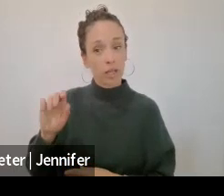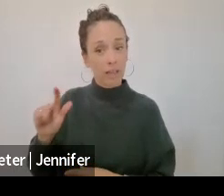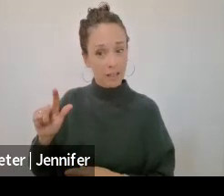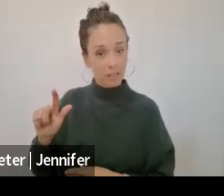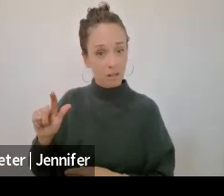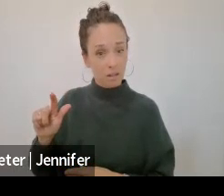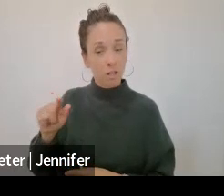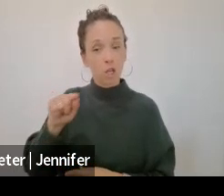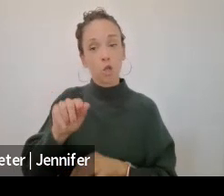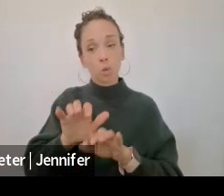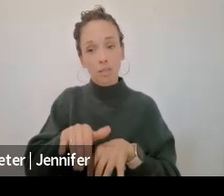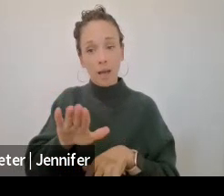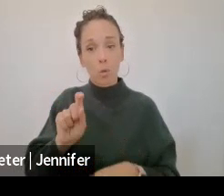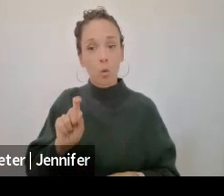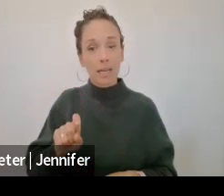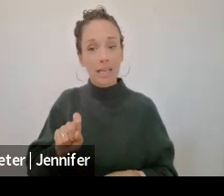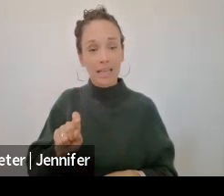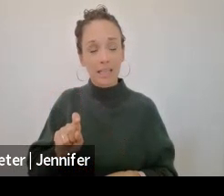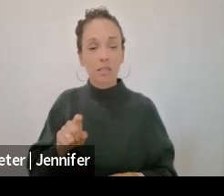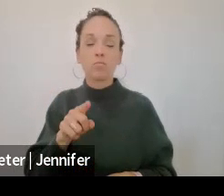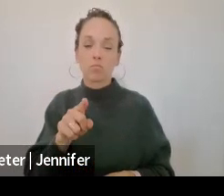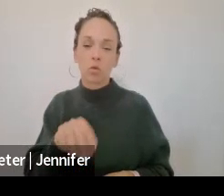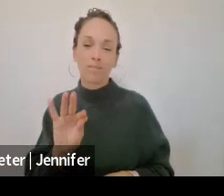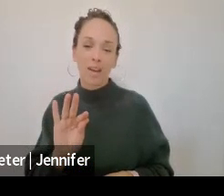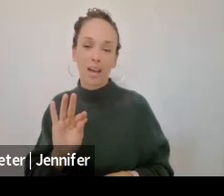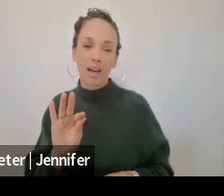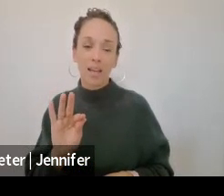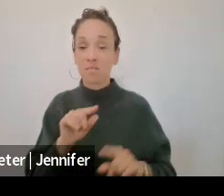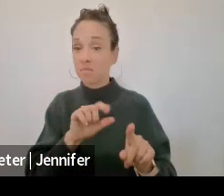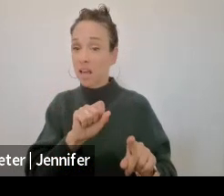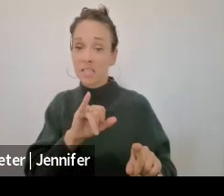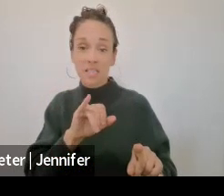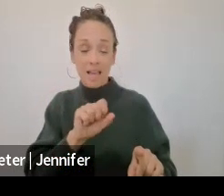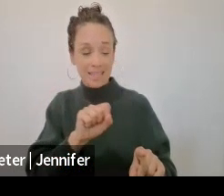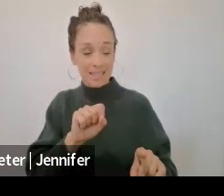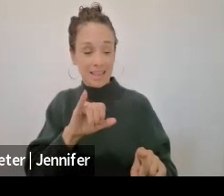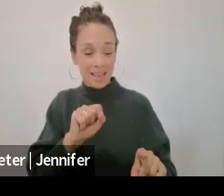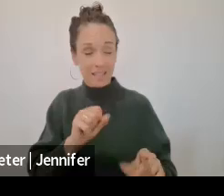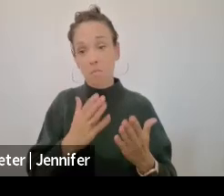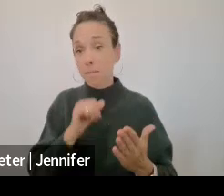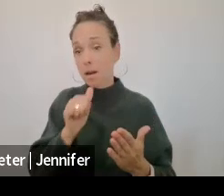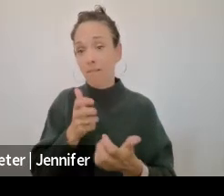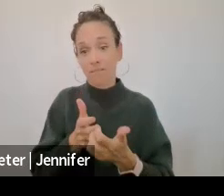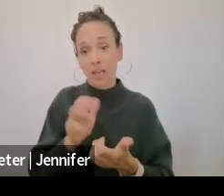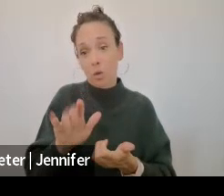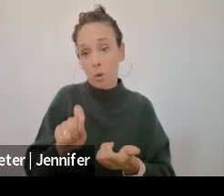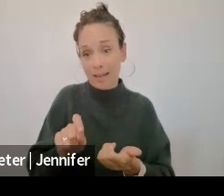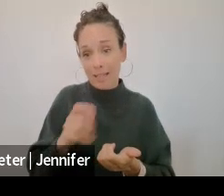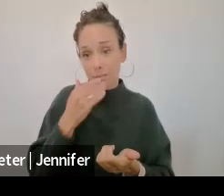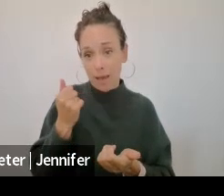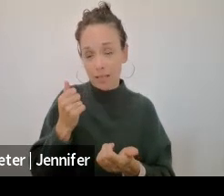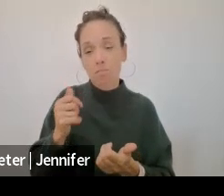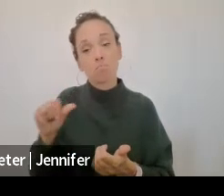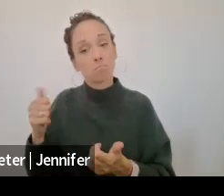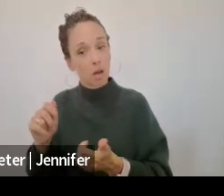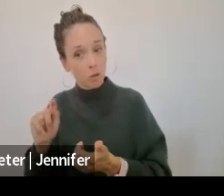put in your needs, you can find it may not be the SSIS, it may be another measure, but you can find the